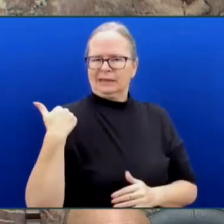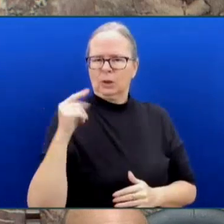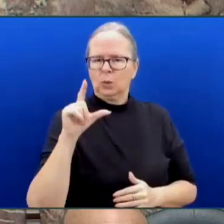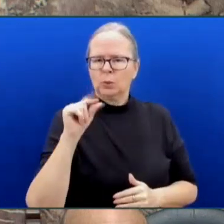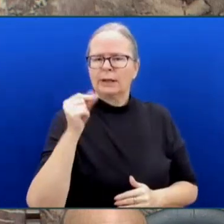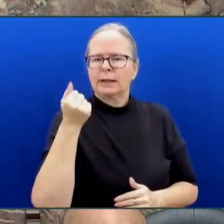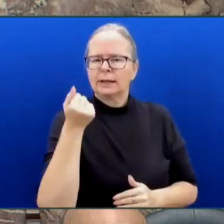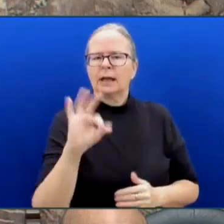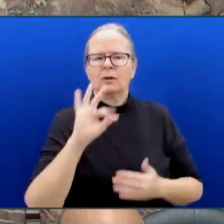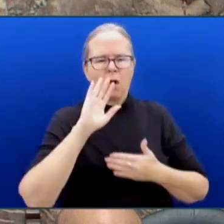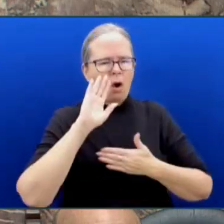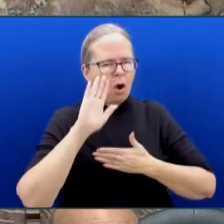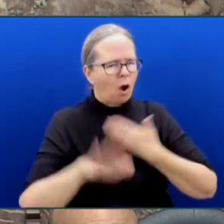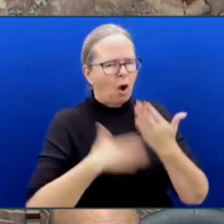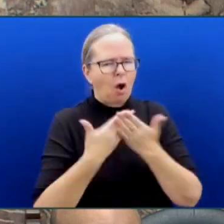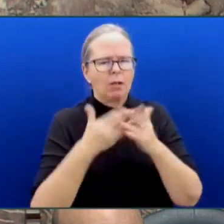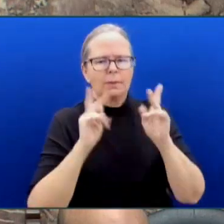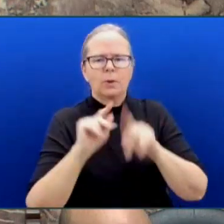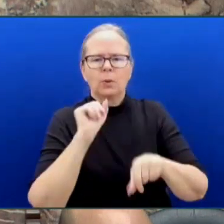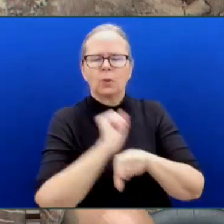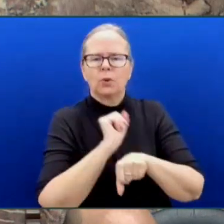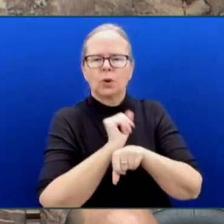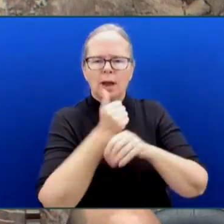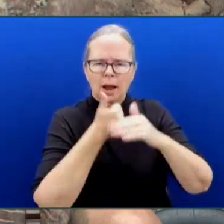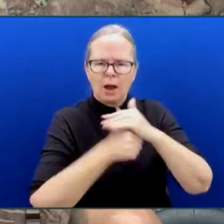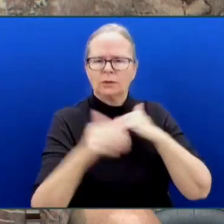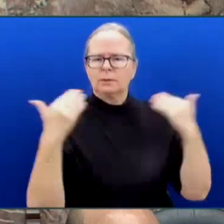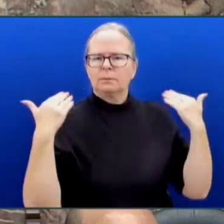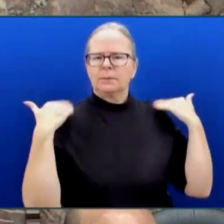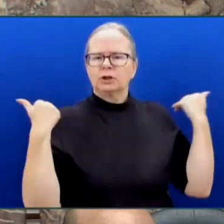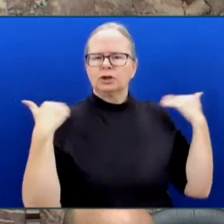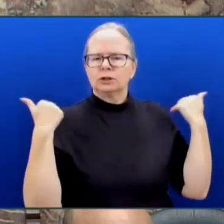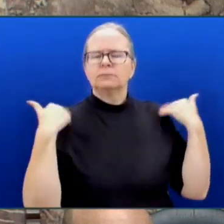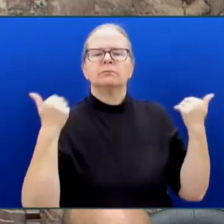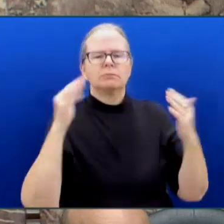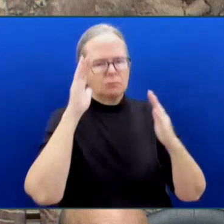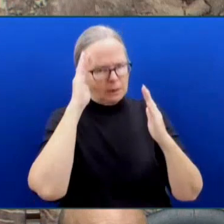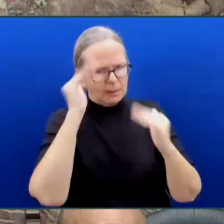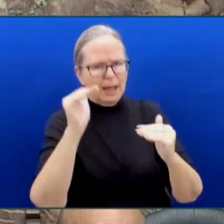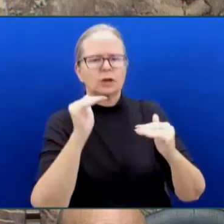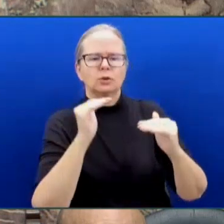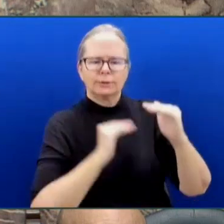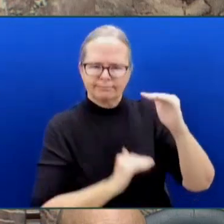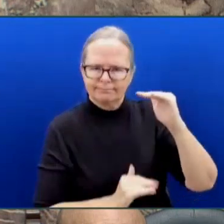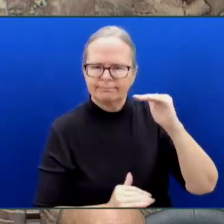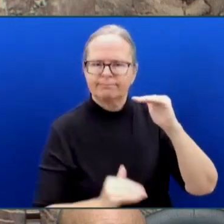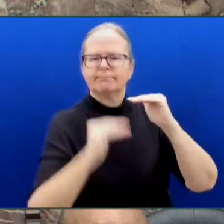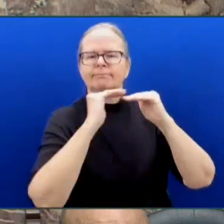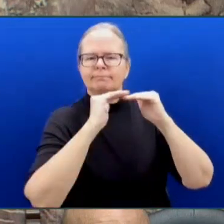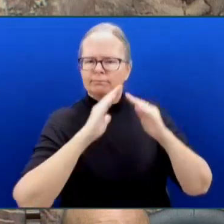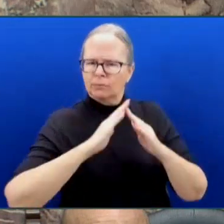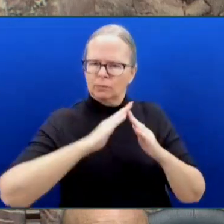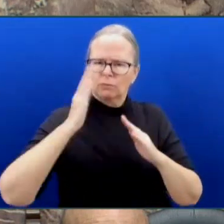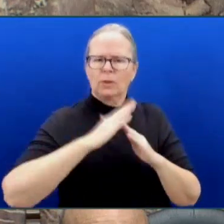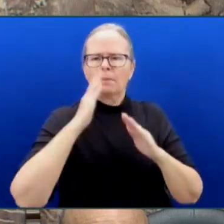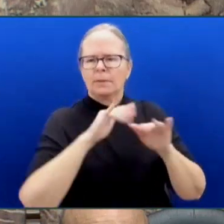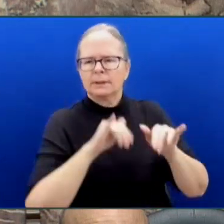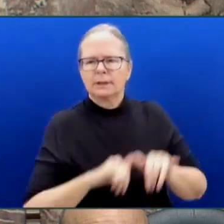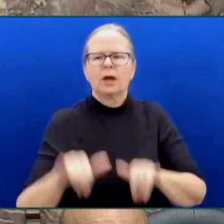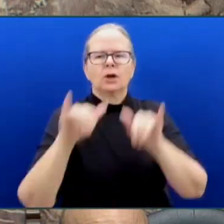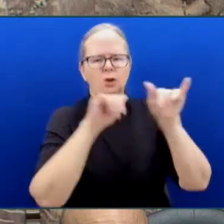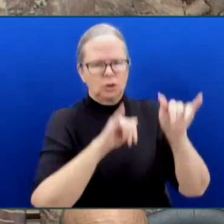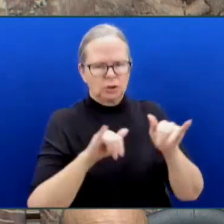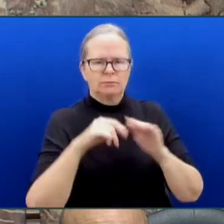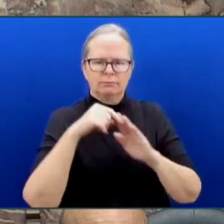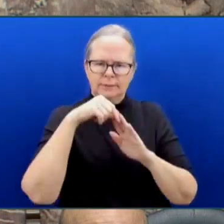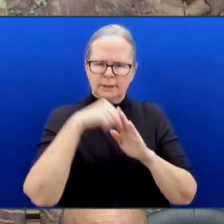are expected to live up and work to the highest standards as public servants and